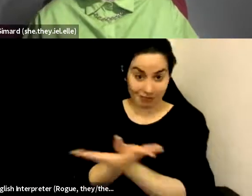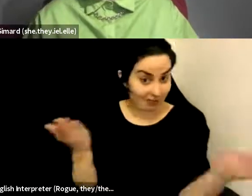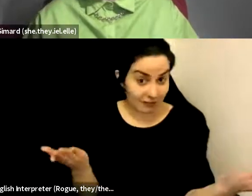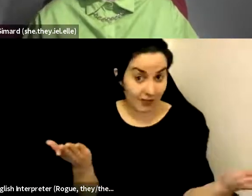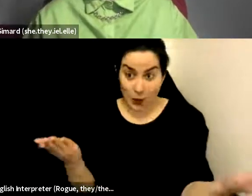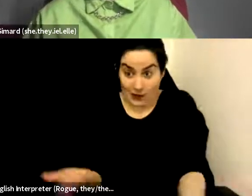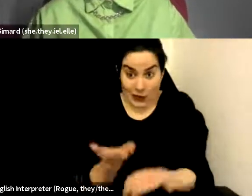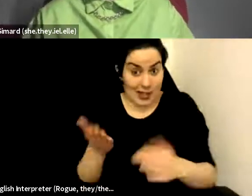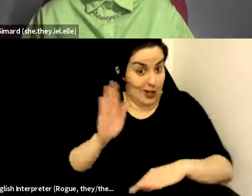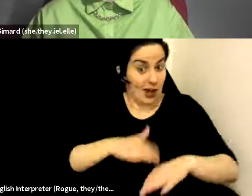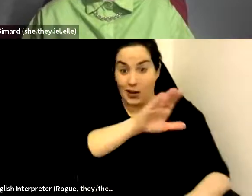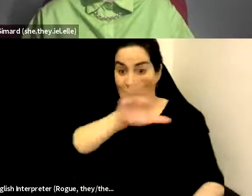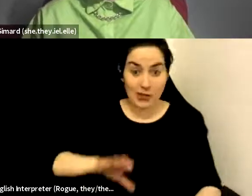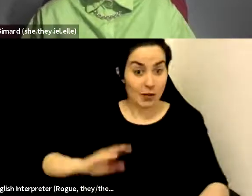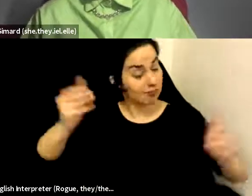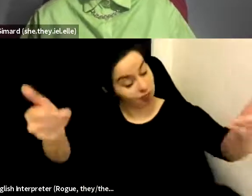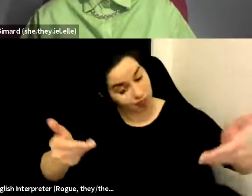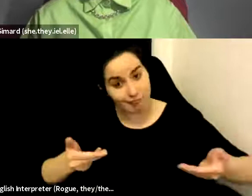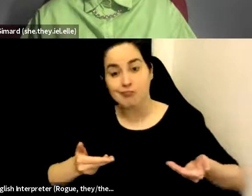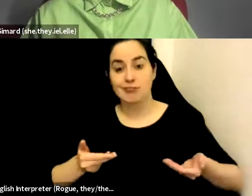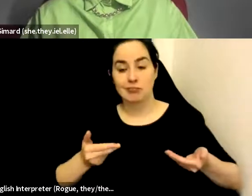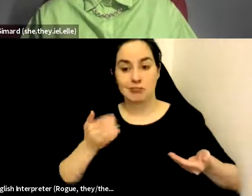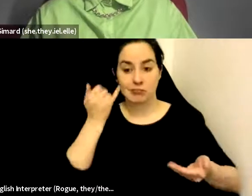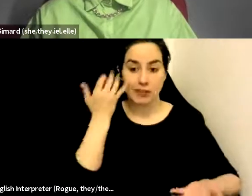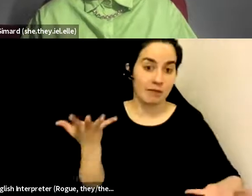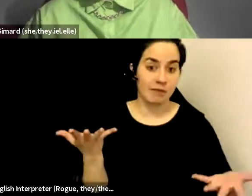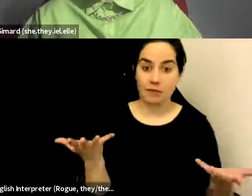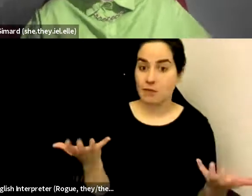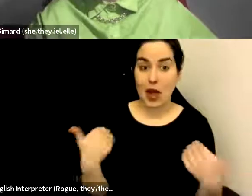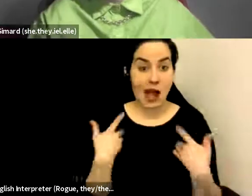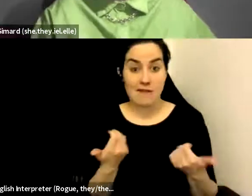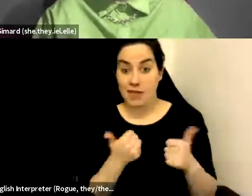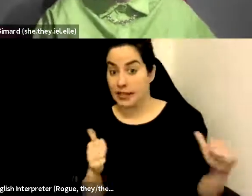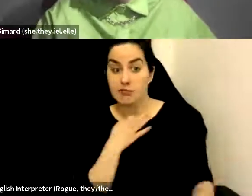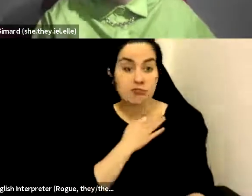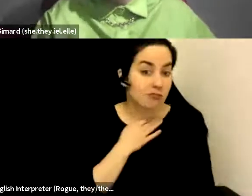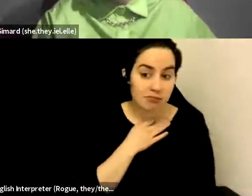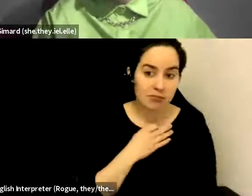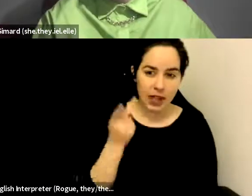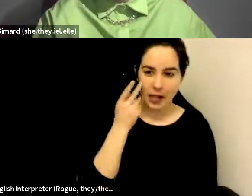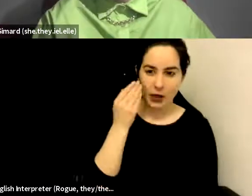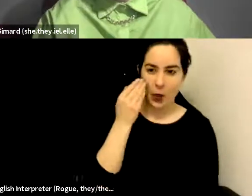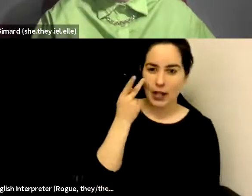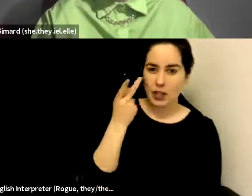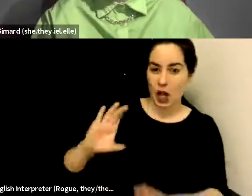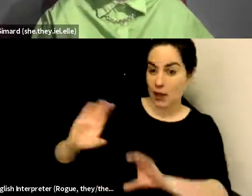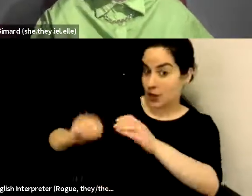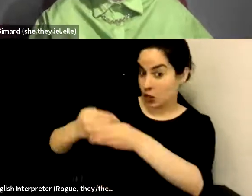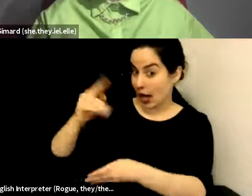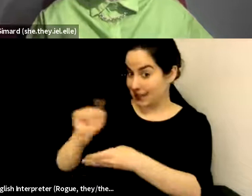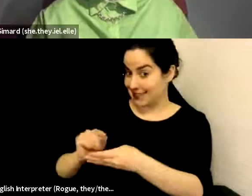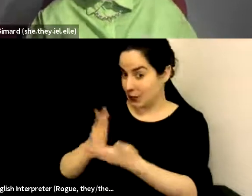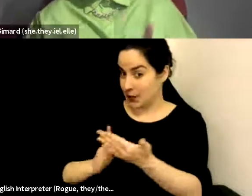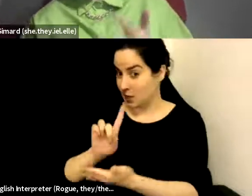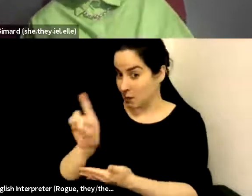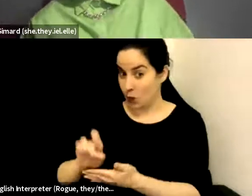on the Zoom call is invited to share some questions. I know in the chat there has been some questions already, so we can